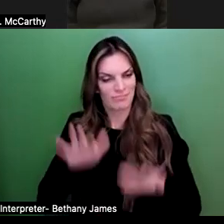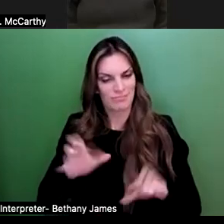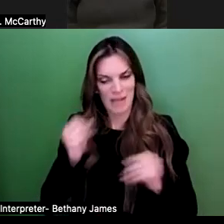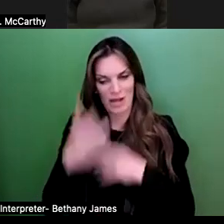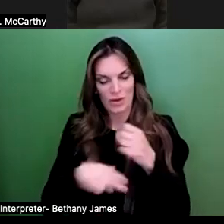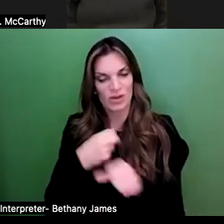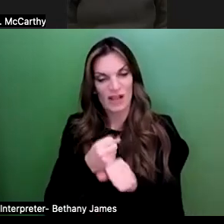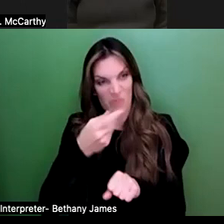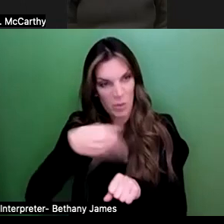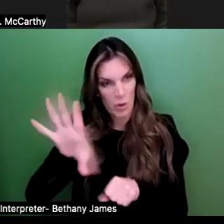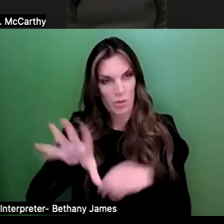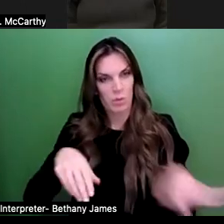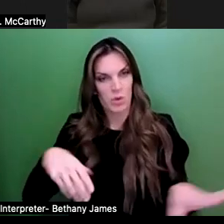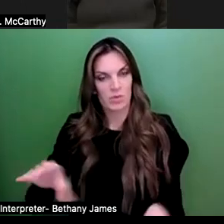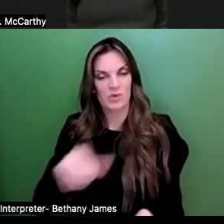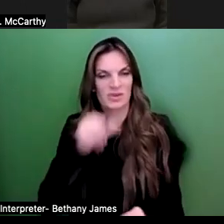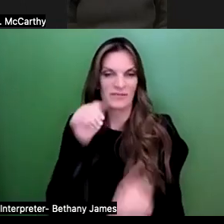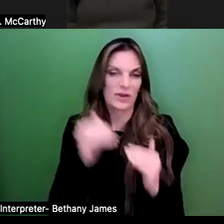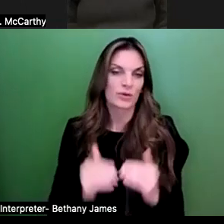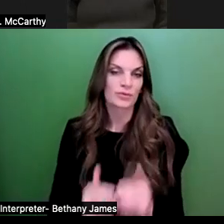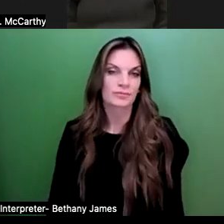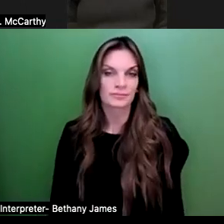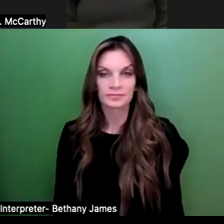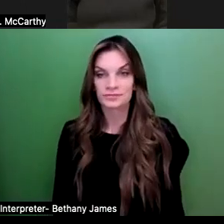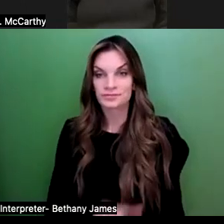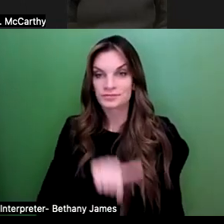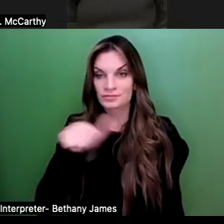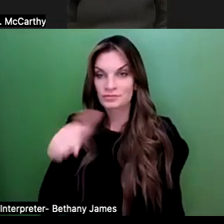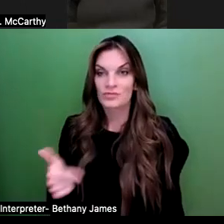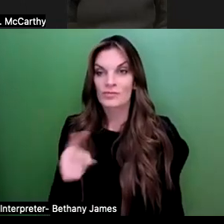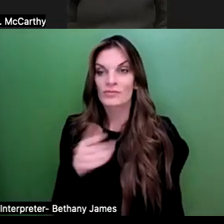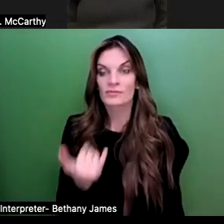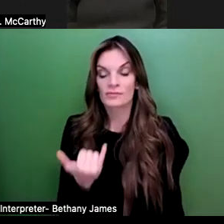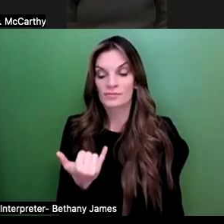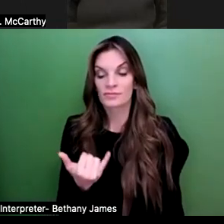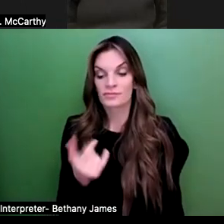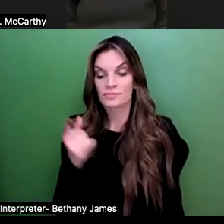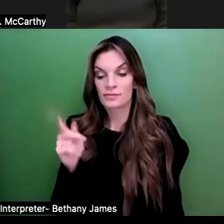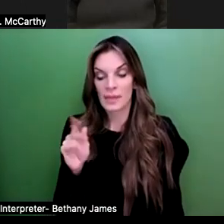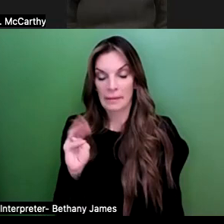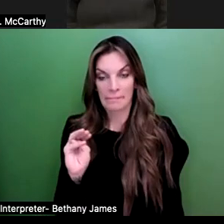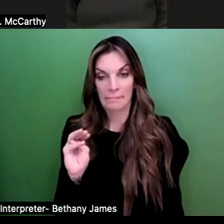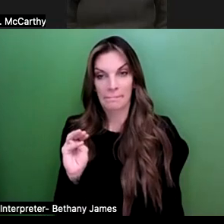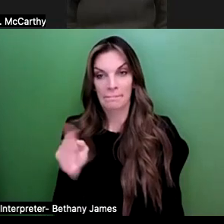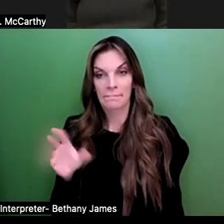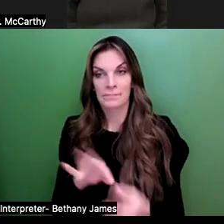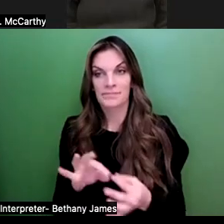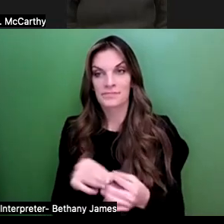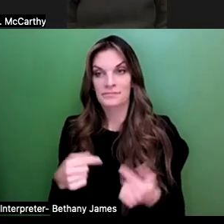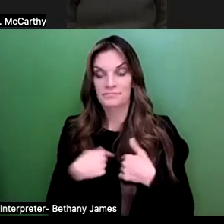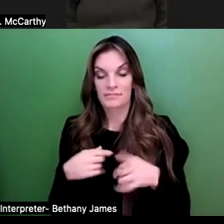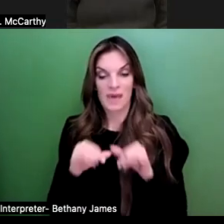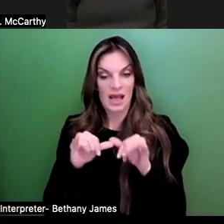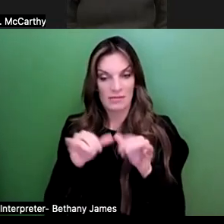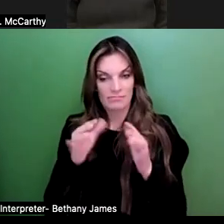Okay, that's time. Mr. Kim, same question. Yes, thank you. Yes, I'm an architect and an